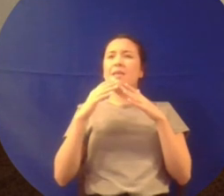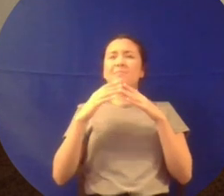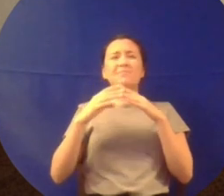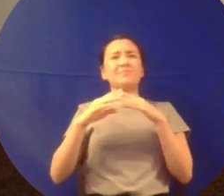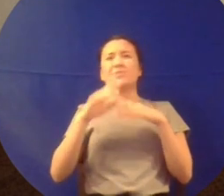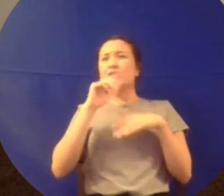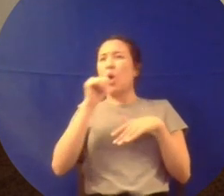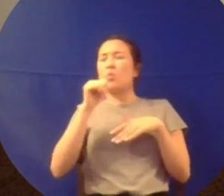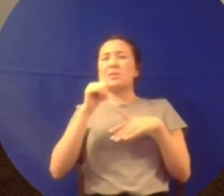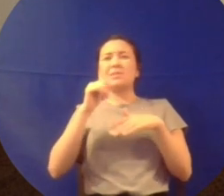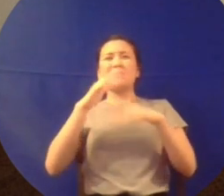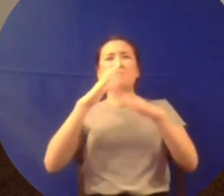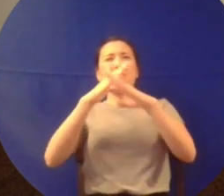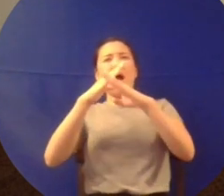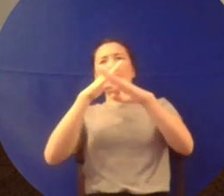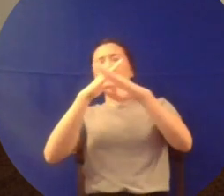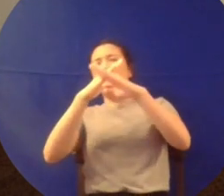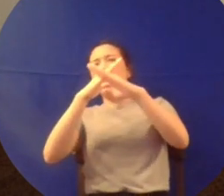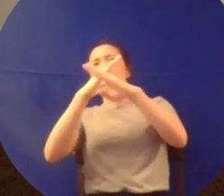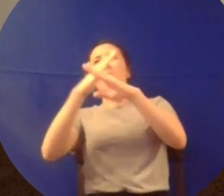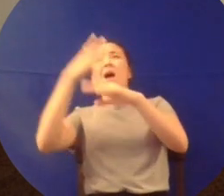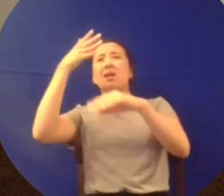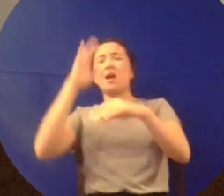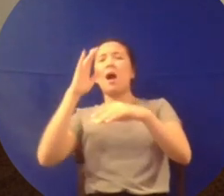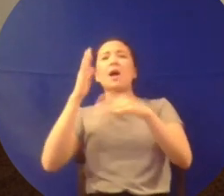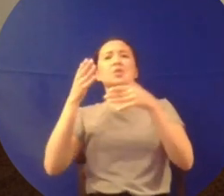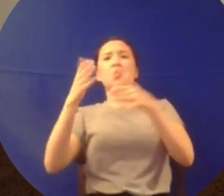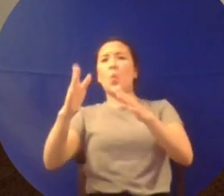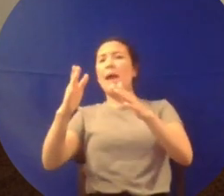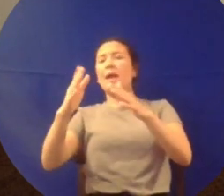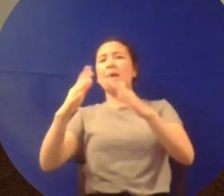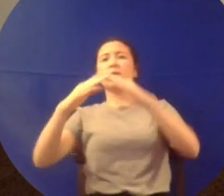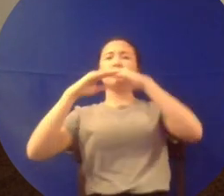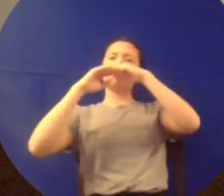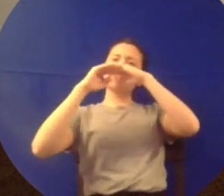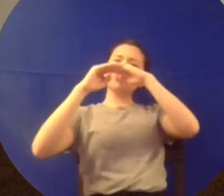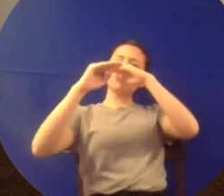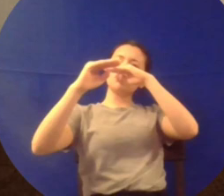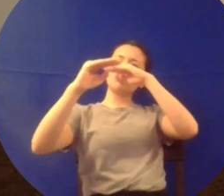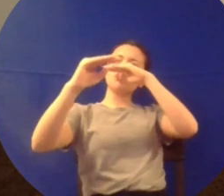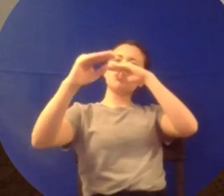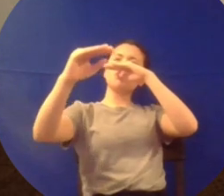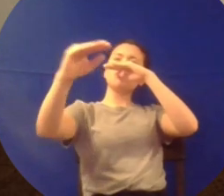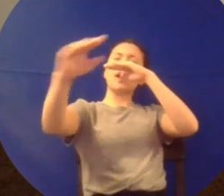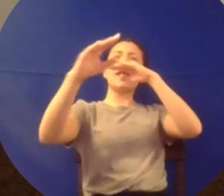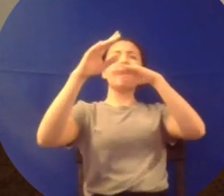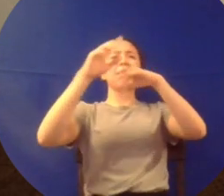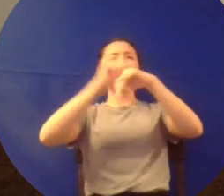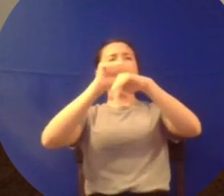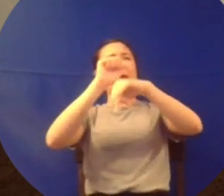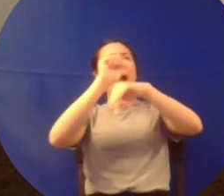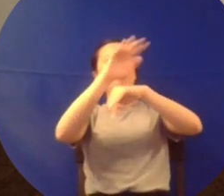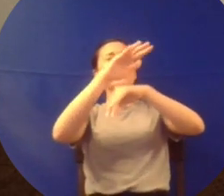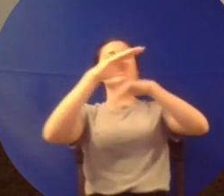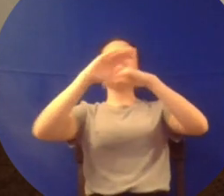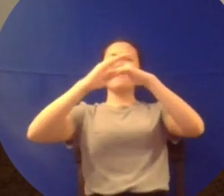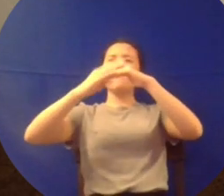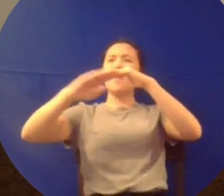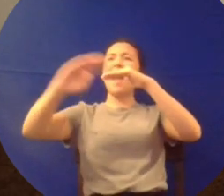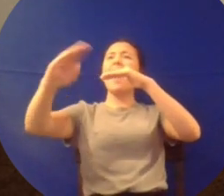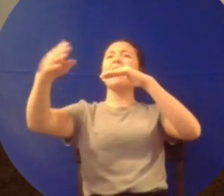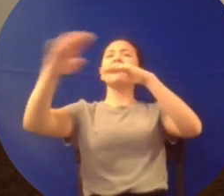Don't put zigzags in God's way. Fill in the valleys and level the mountains. Don't